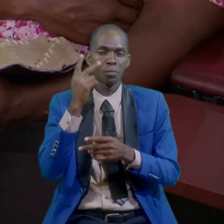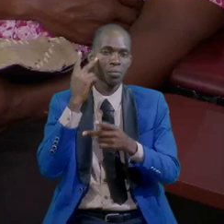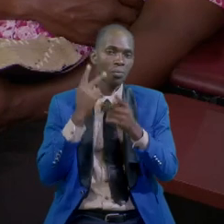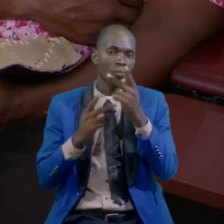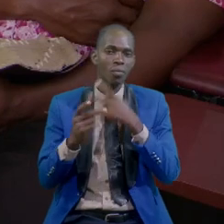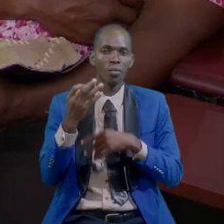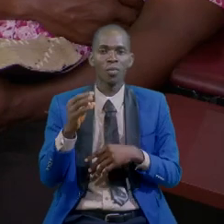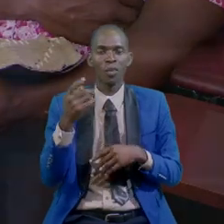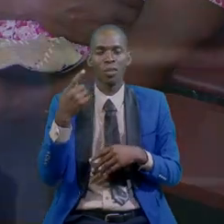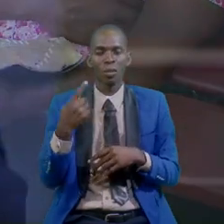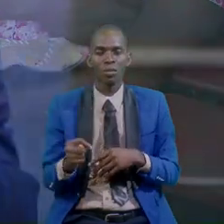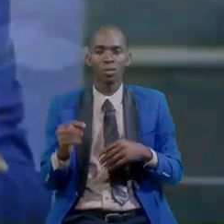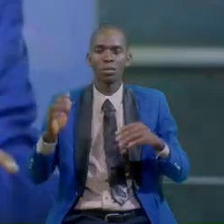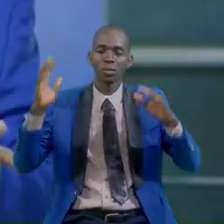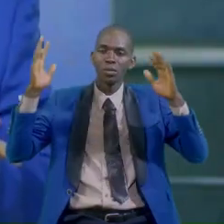rain. Refreshing,